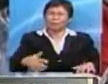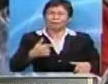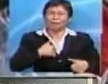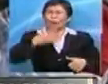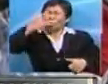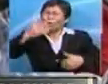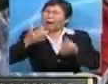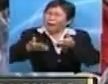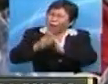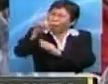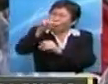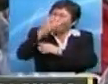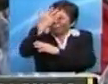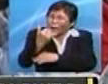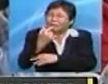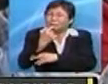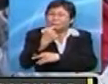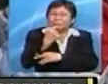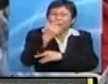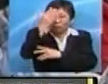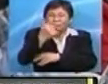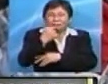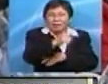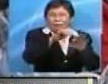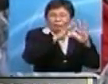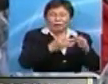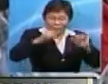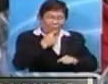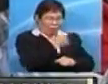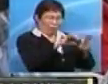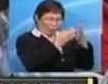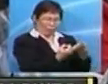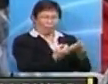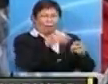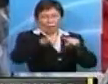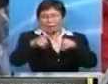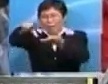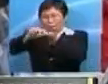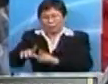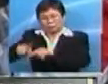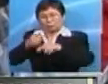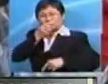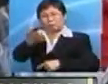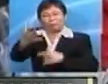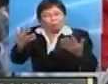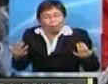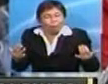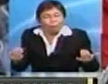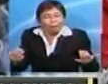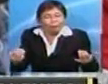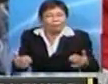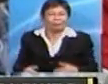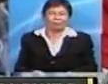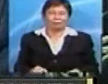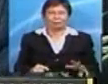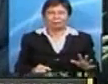explain why you can tell this to the families and you can put it out in the search, but you will not discuss it with us? I'm